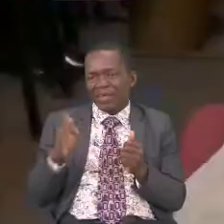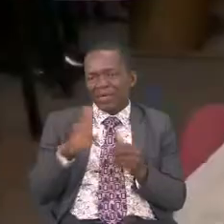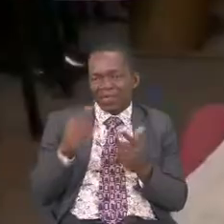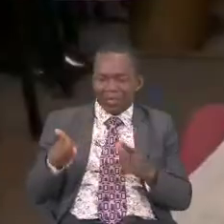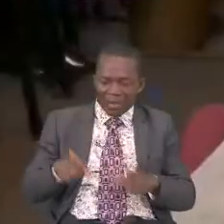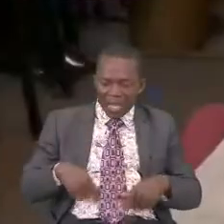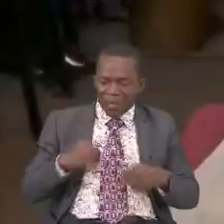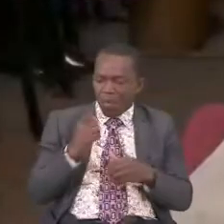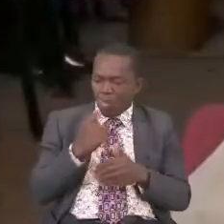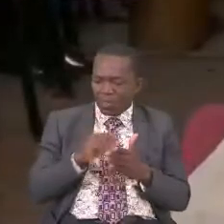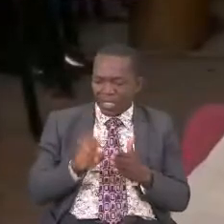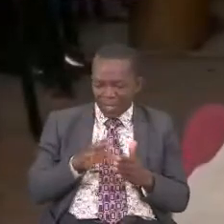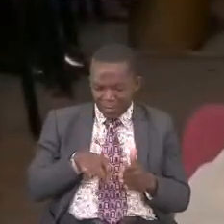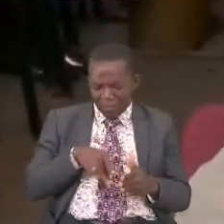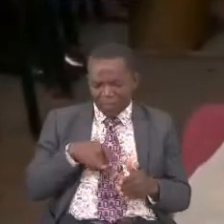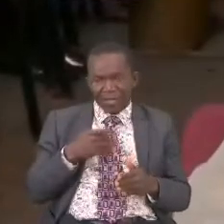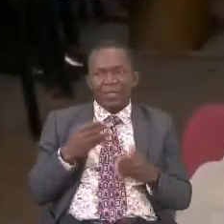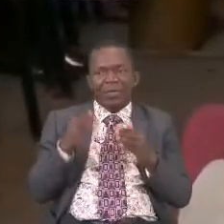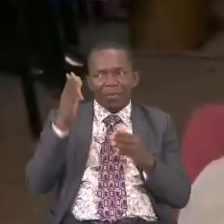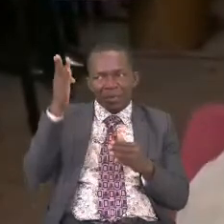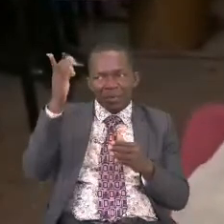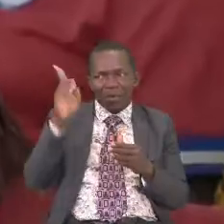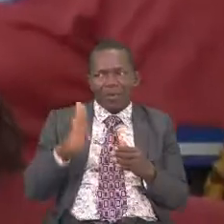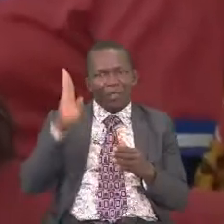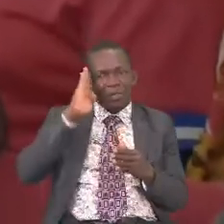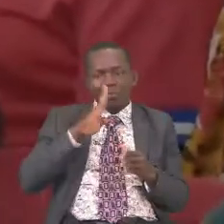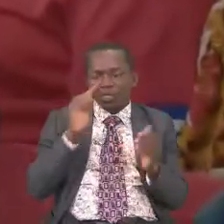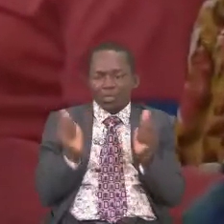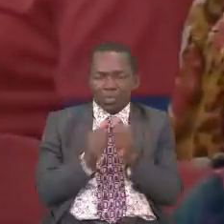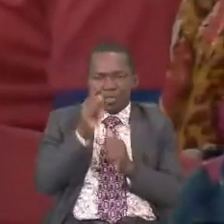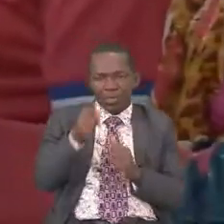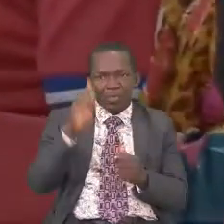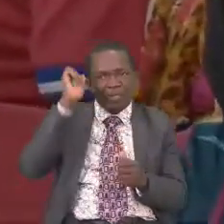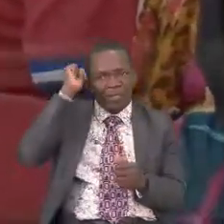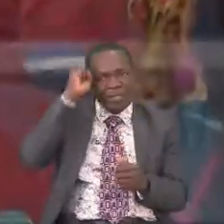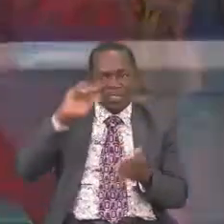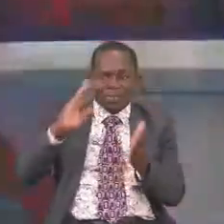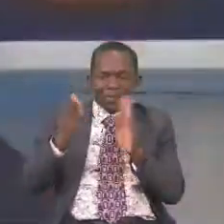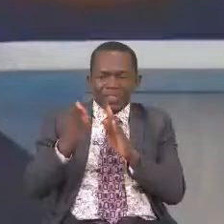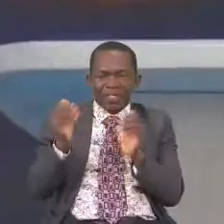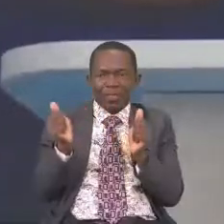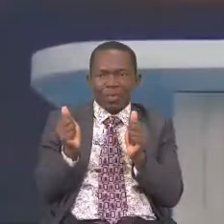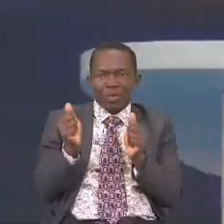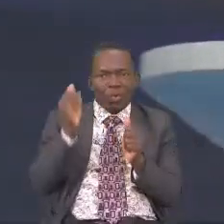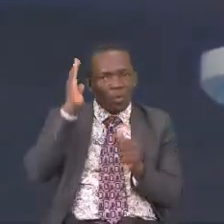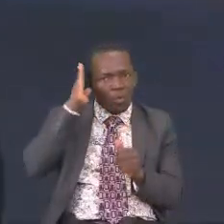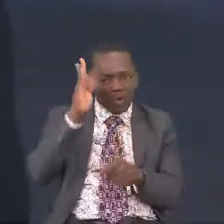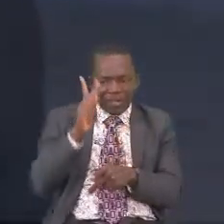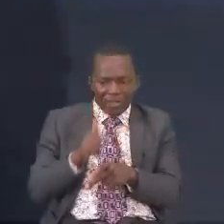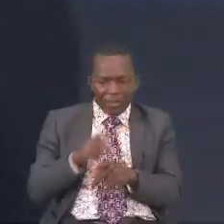you. His presence will strengthen you. It will hold you up. And think of